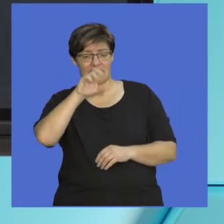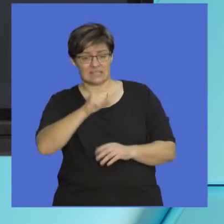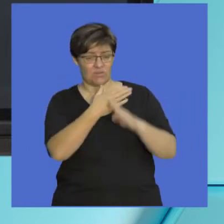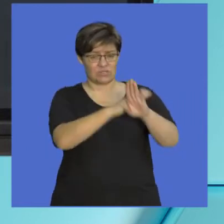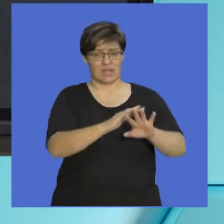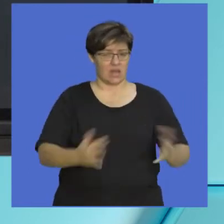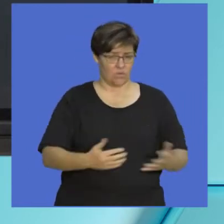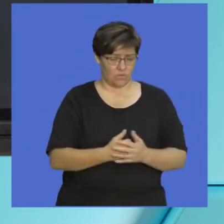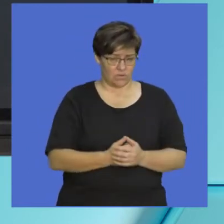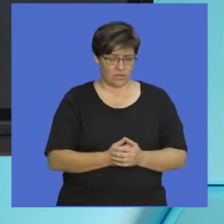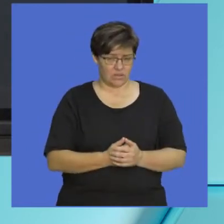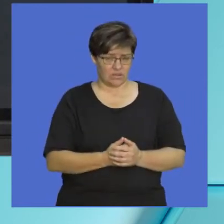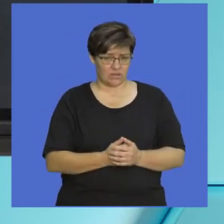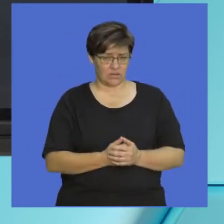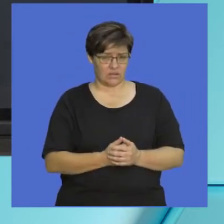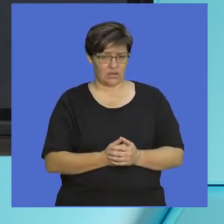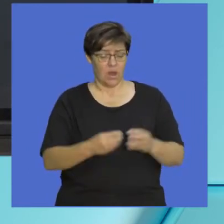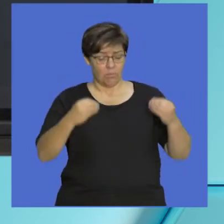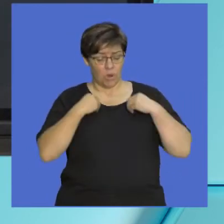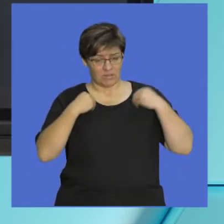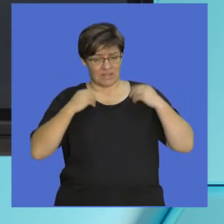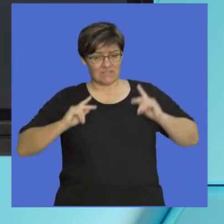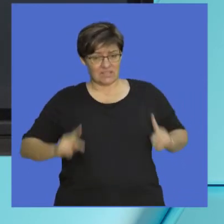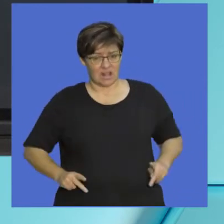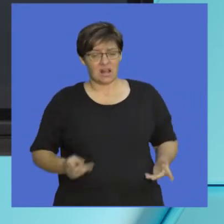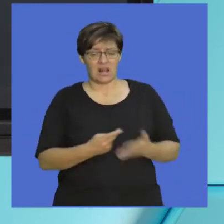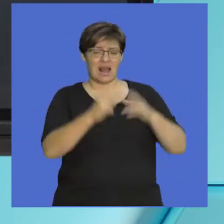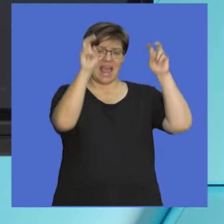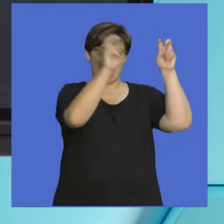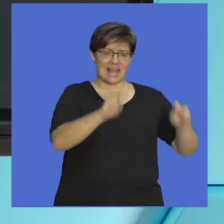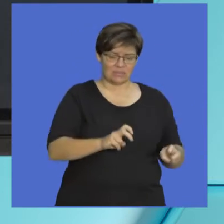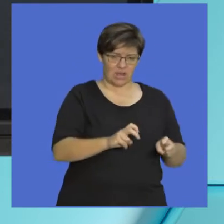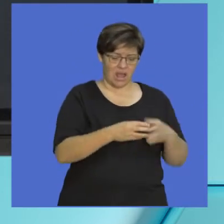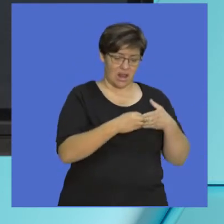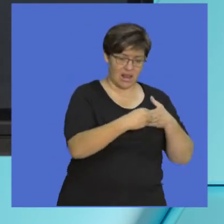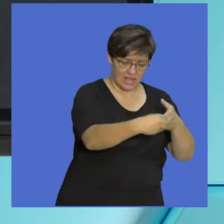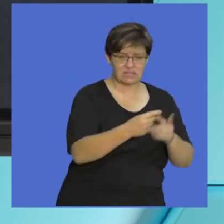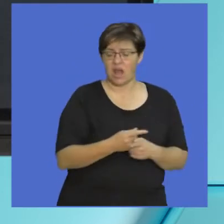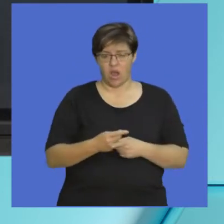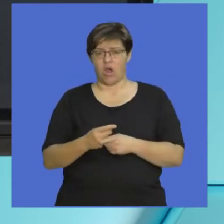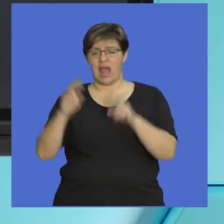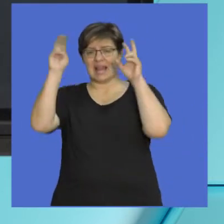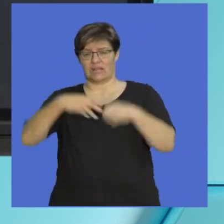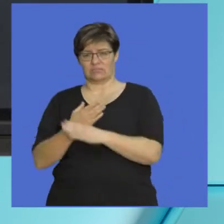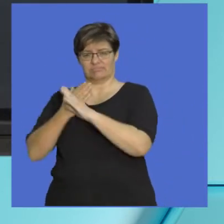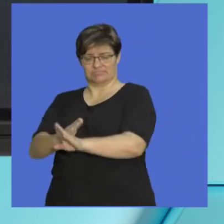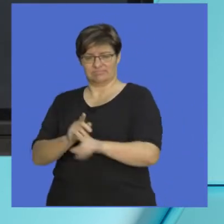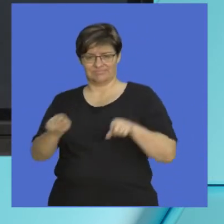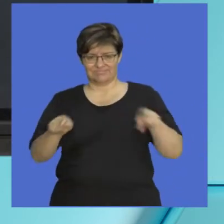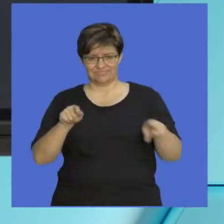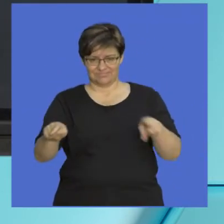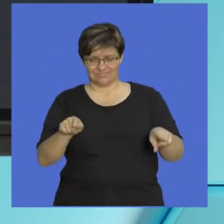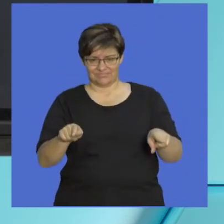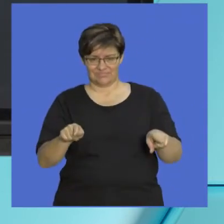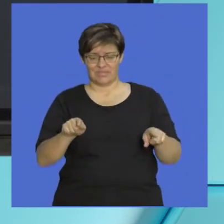Remember, in terms of physical properties, they are electrical conductors and electrical insulators, which are